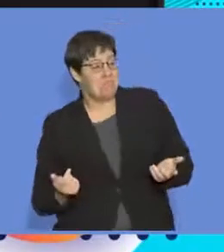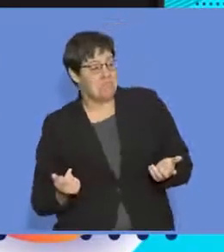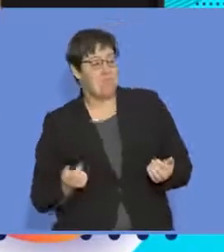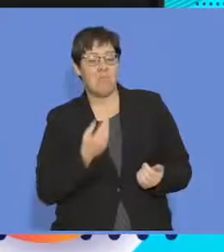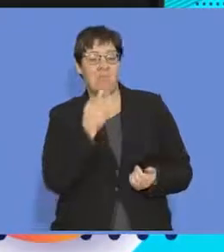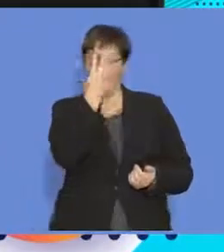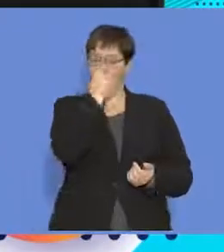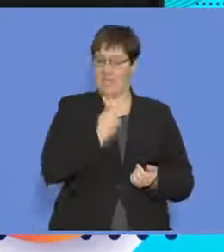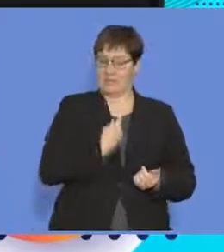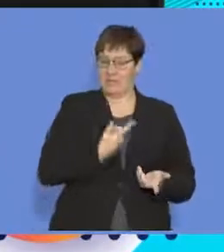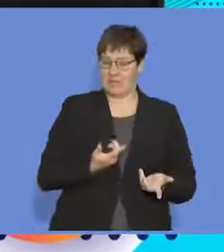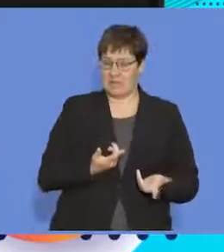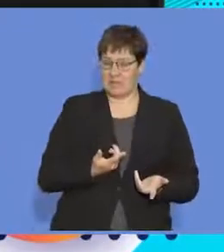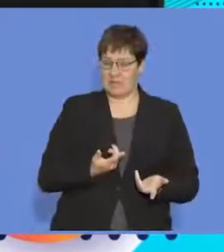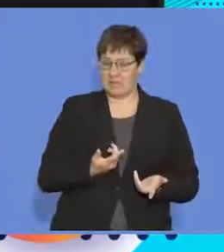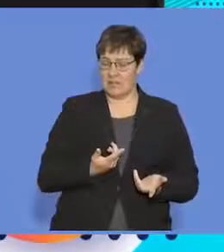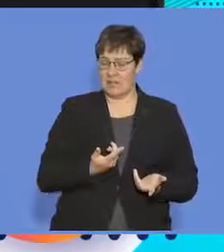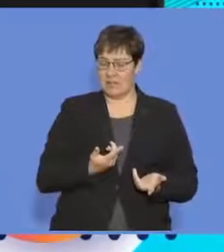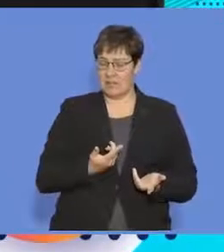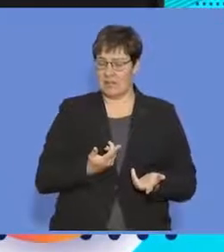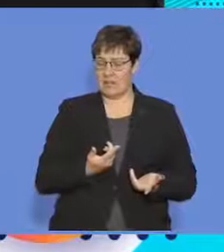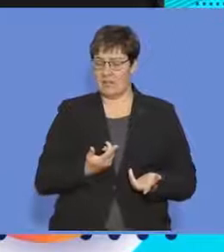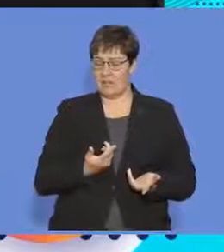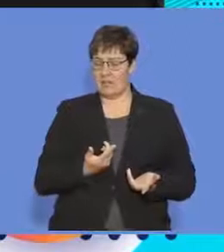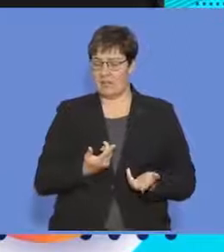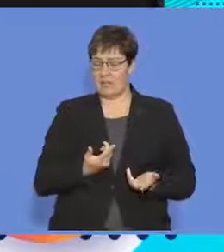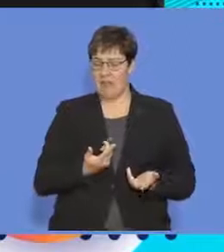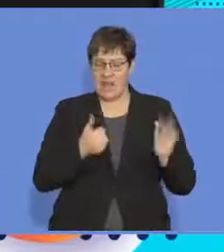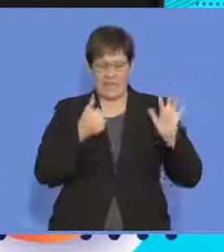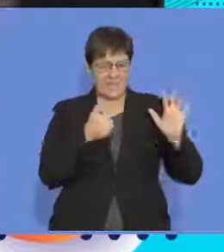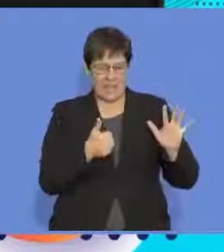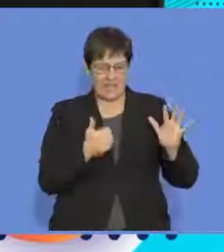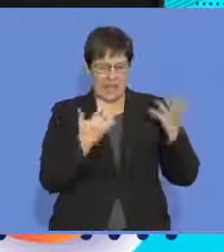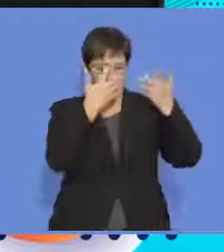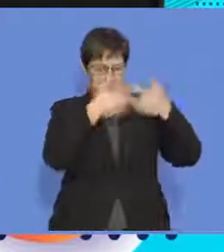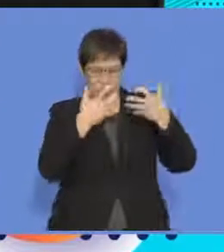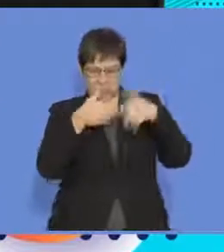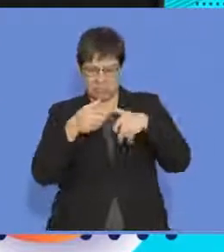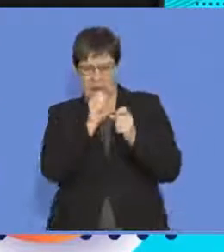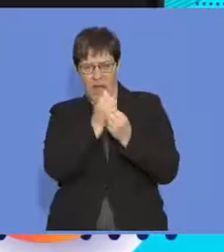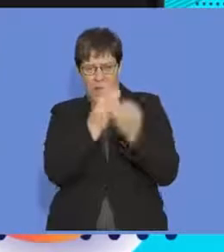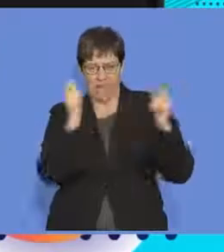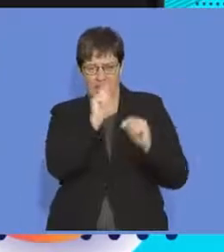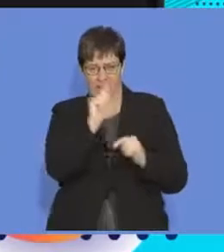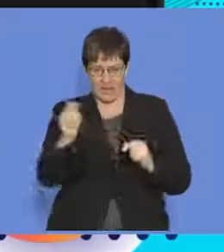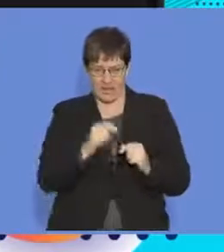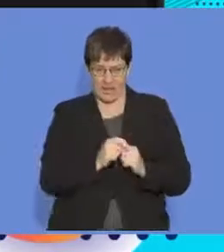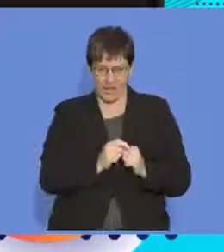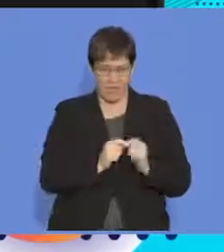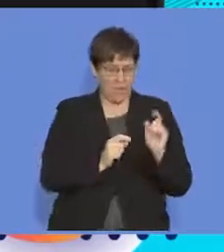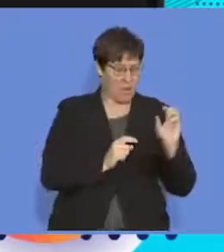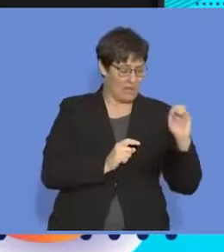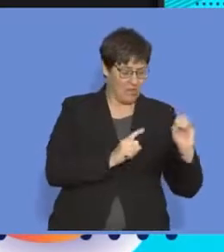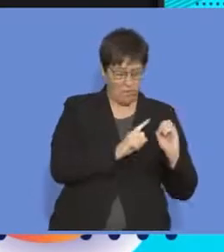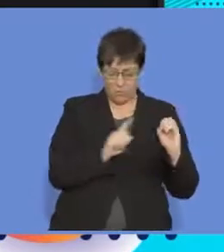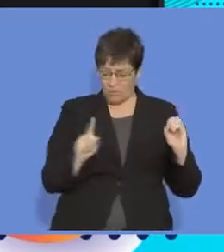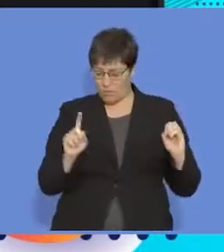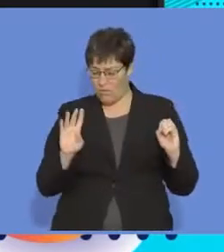So we have to ask ourselves, how many combinations of 6 are there? How many are there? It's quite a